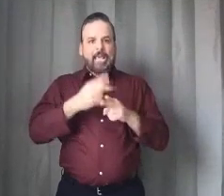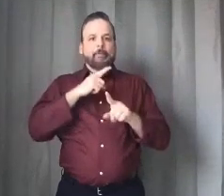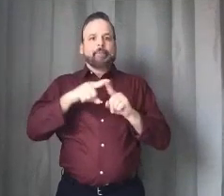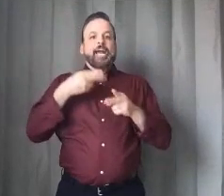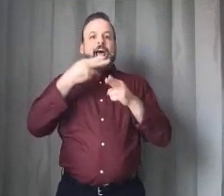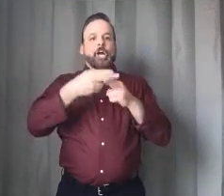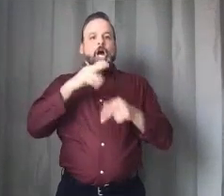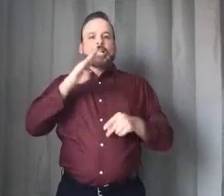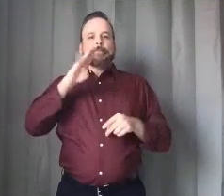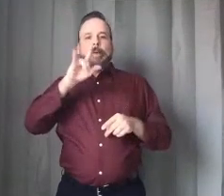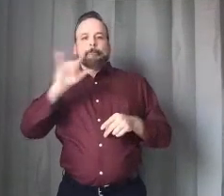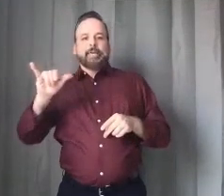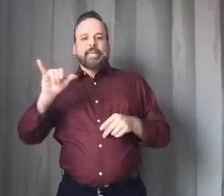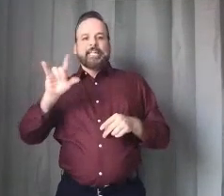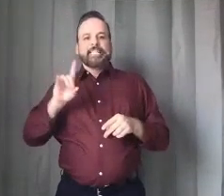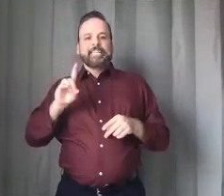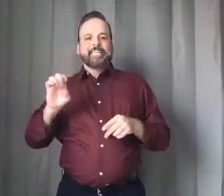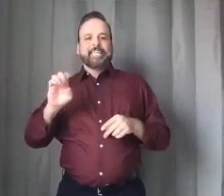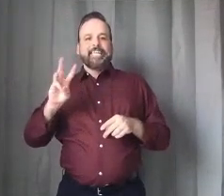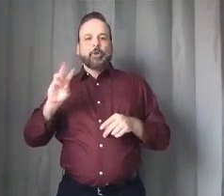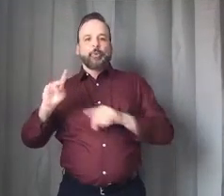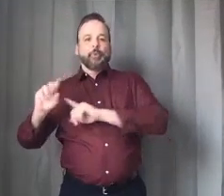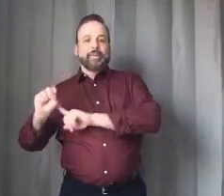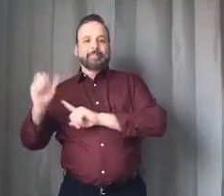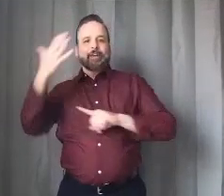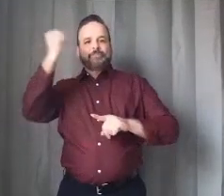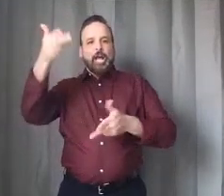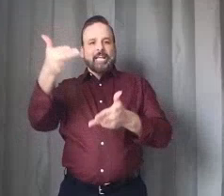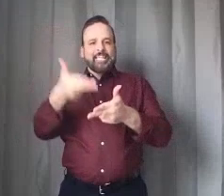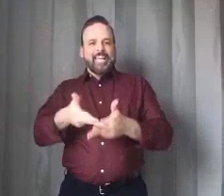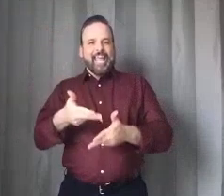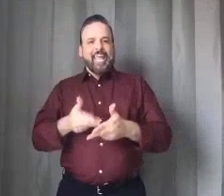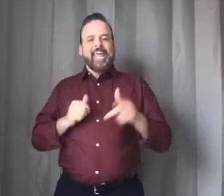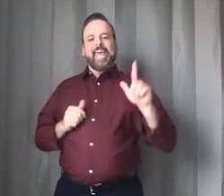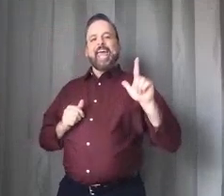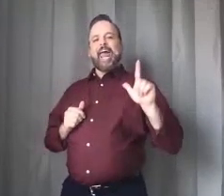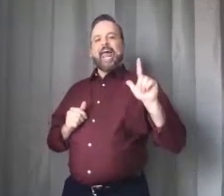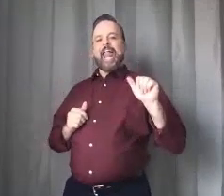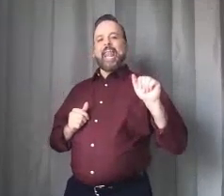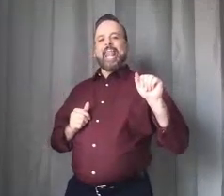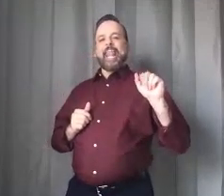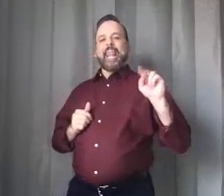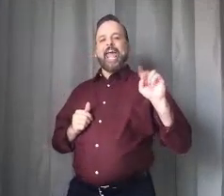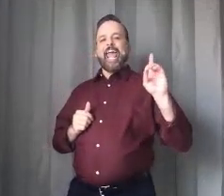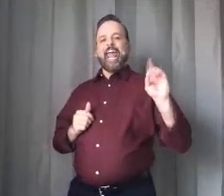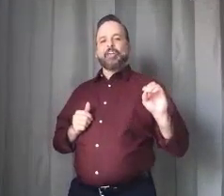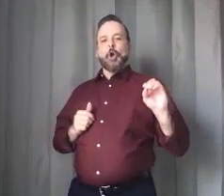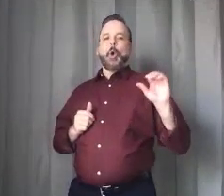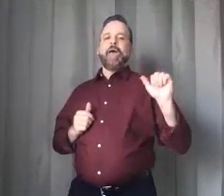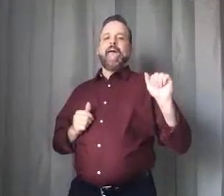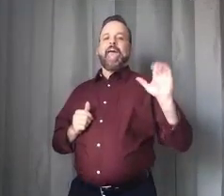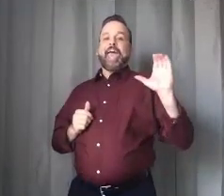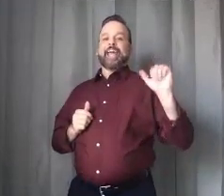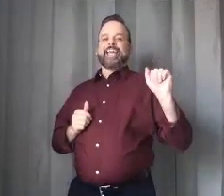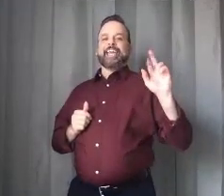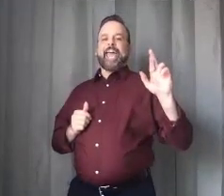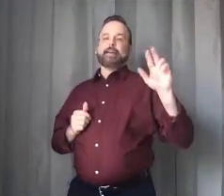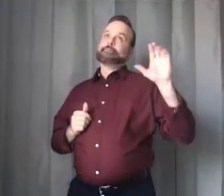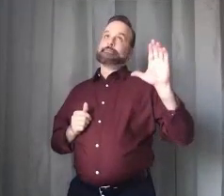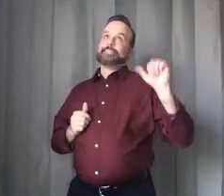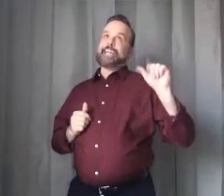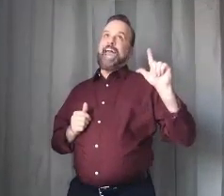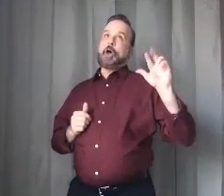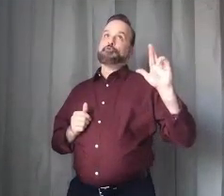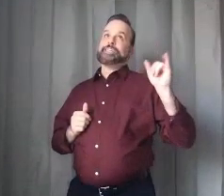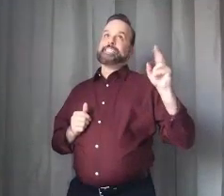Dee Williams. I don't know what, I forgot what his name is. I'm one of those people. Oh, Lando Calrissian. Yeah. Is that Lando?